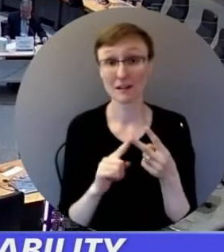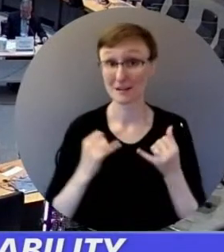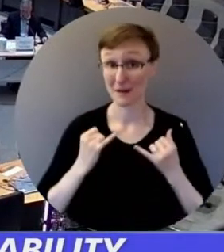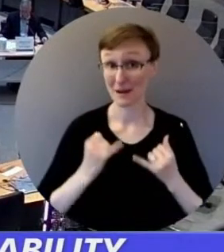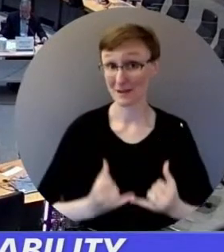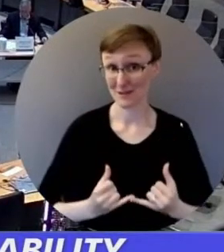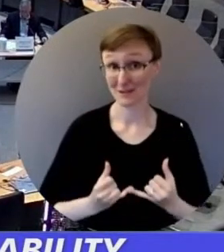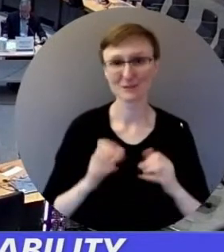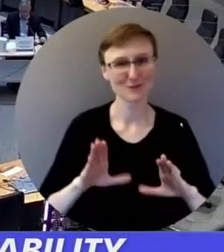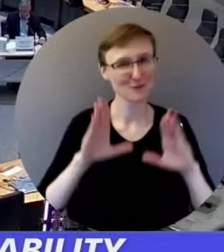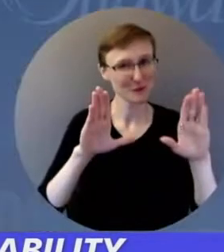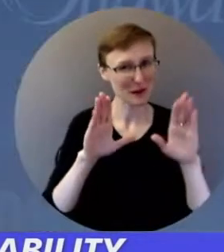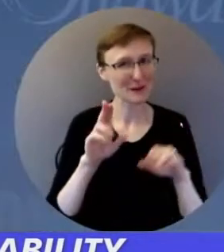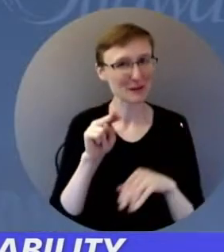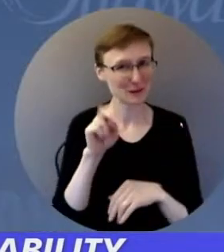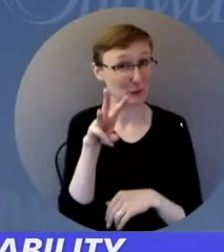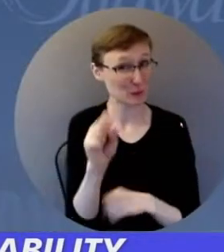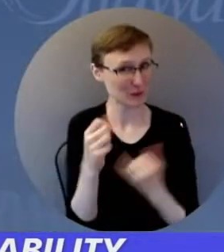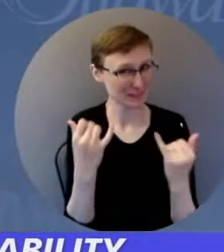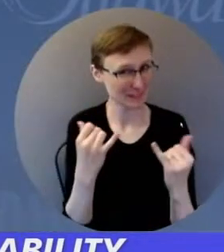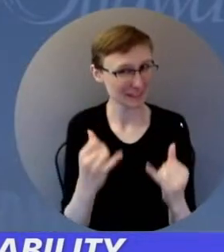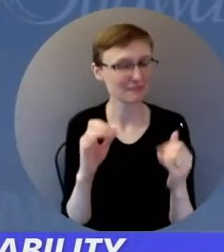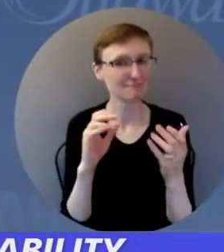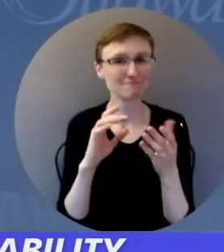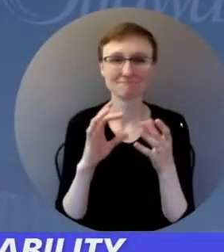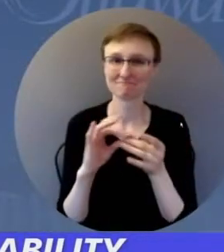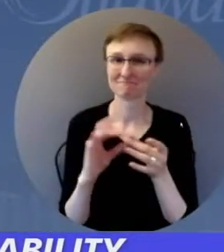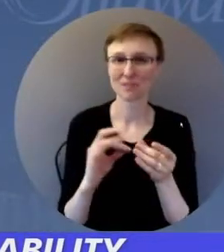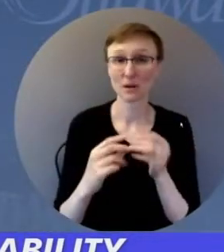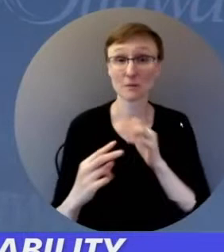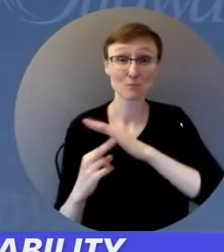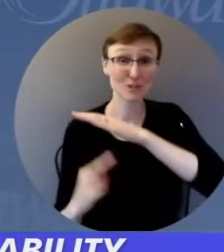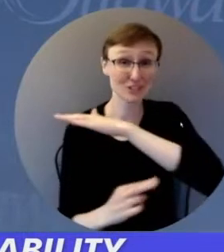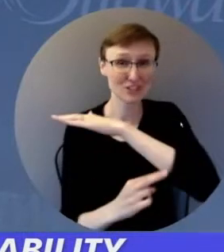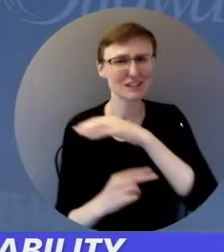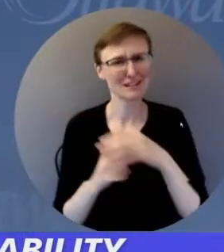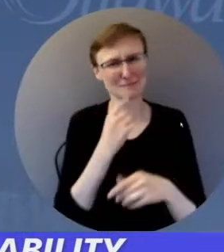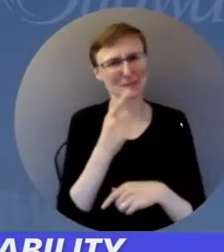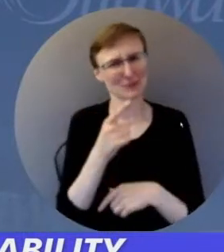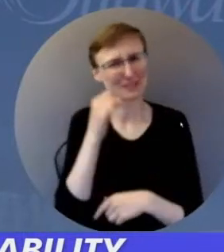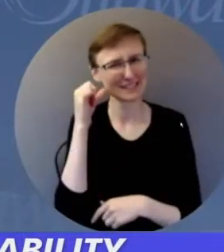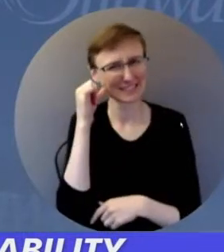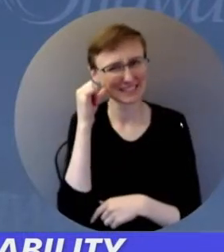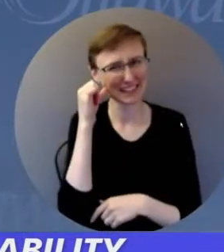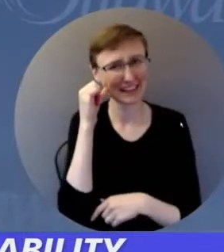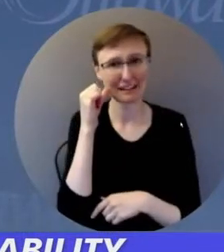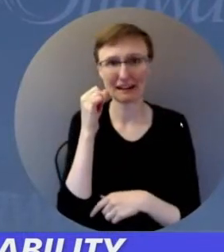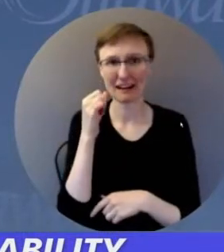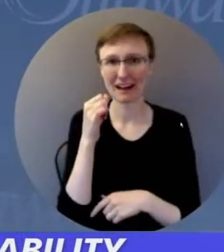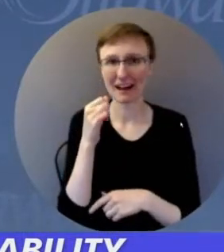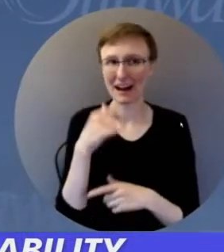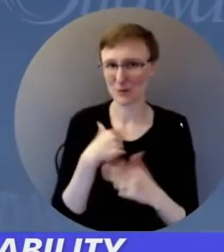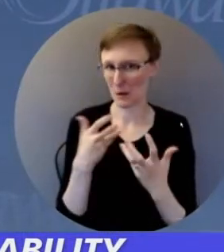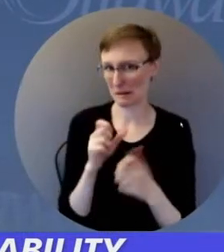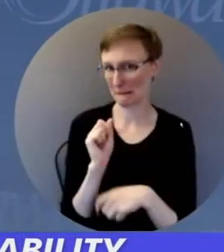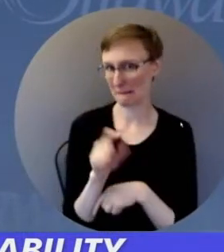today, but we missed you after FEDCO yesterday, and I want to ask a Lansdowne question, and that